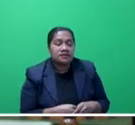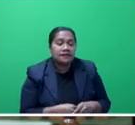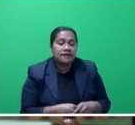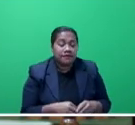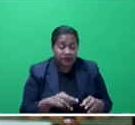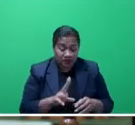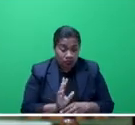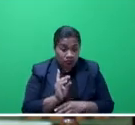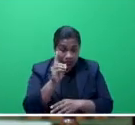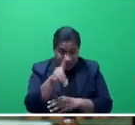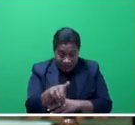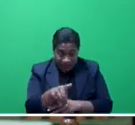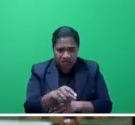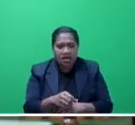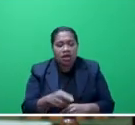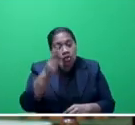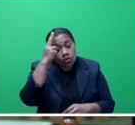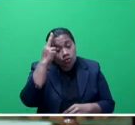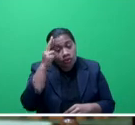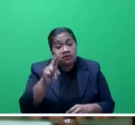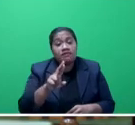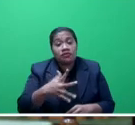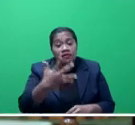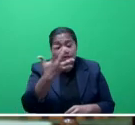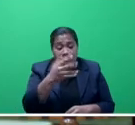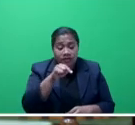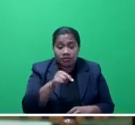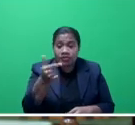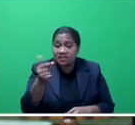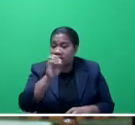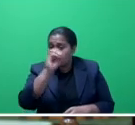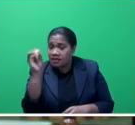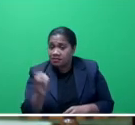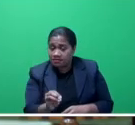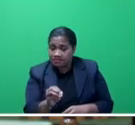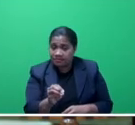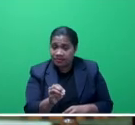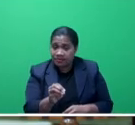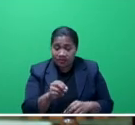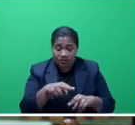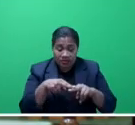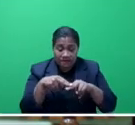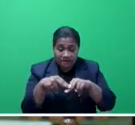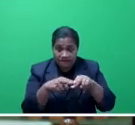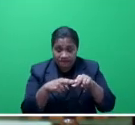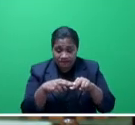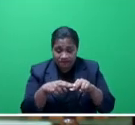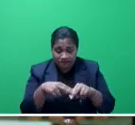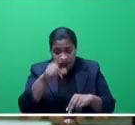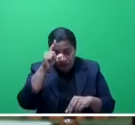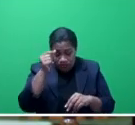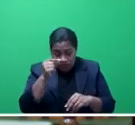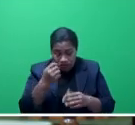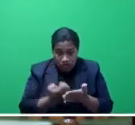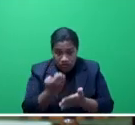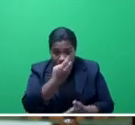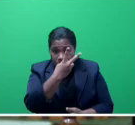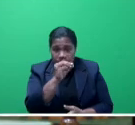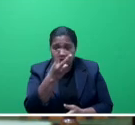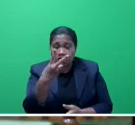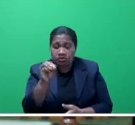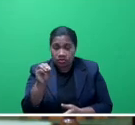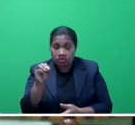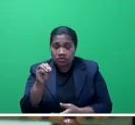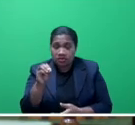Speaker, sir, the reason for the 15.7% contraction of the Fijian economy in 2020 is not a mystery to